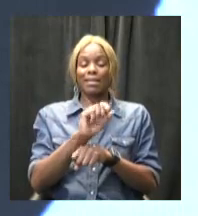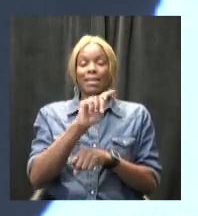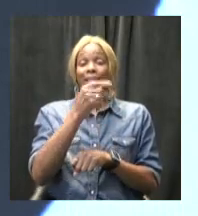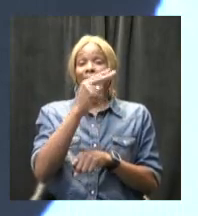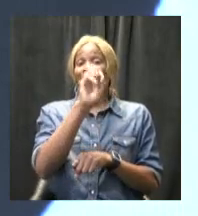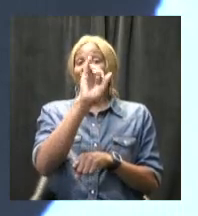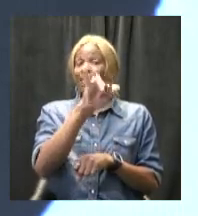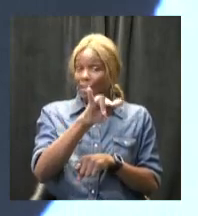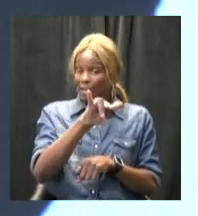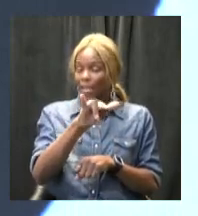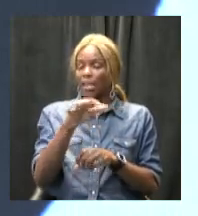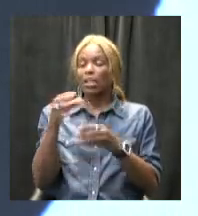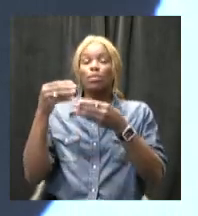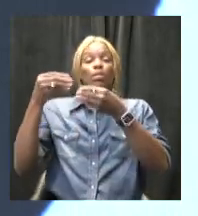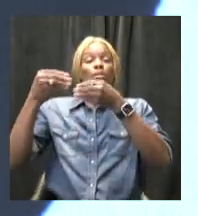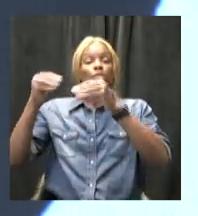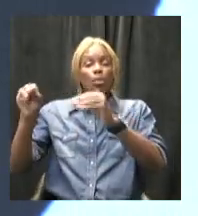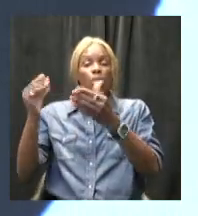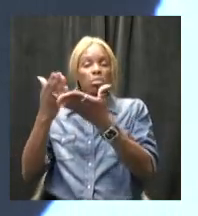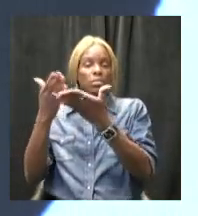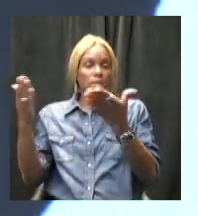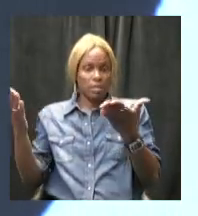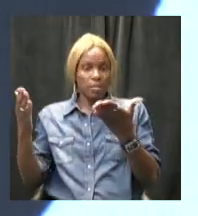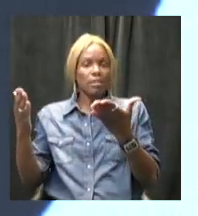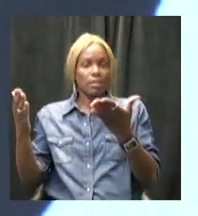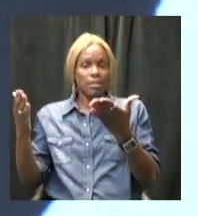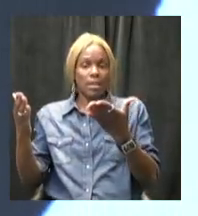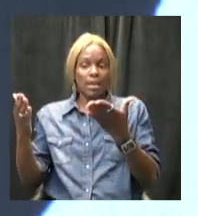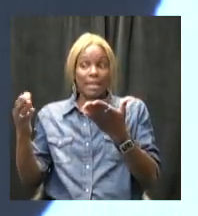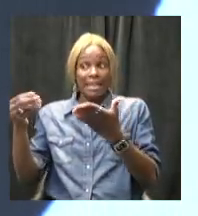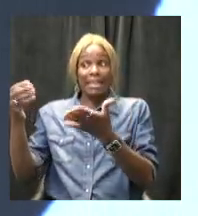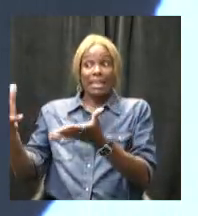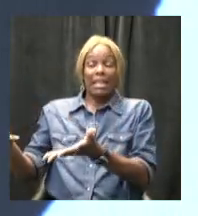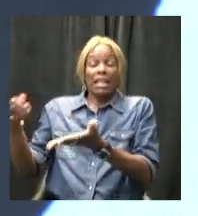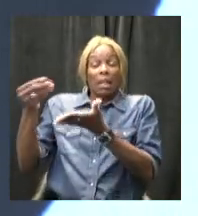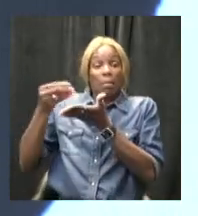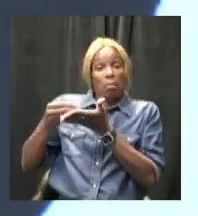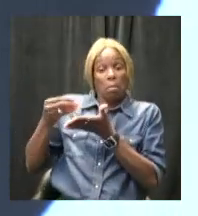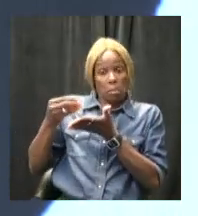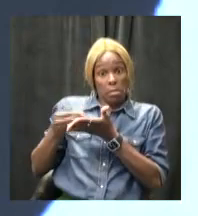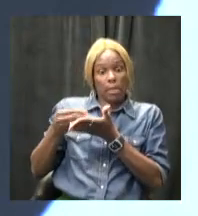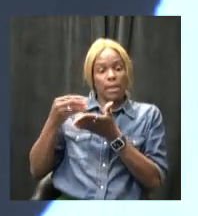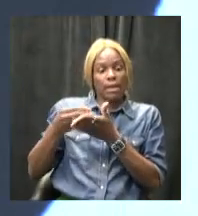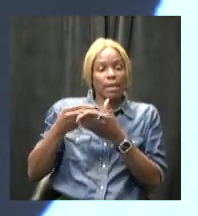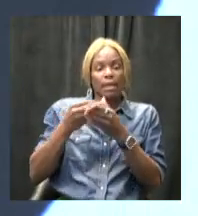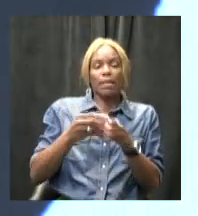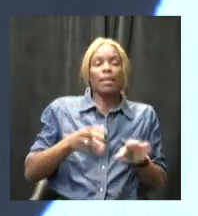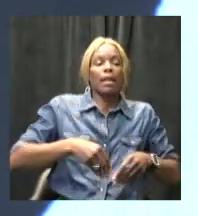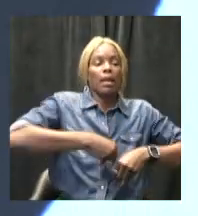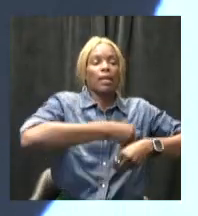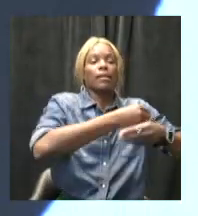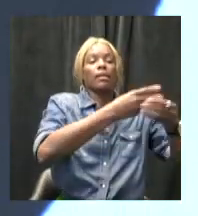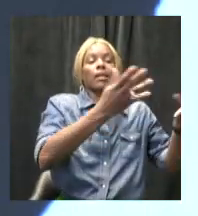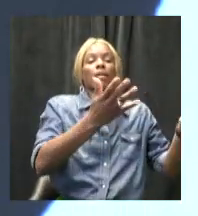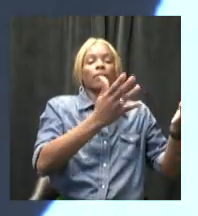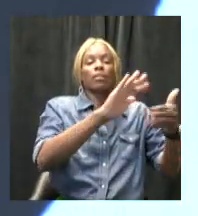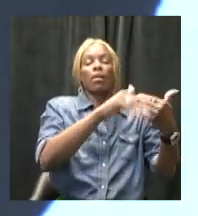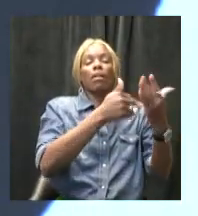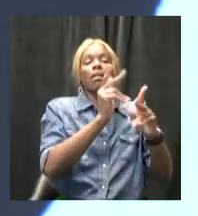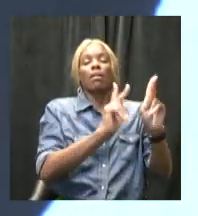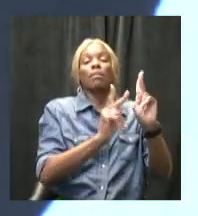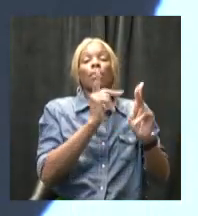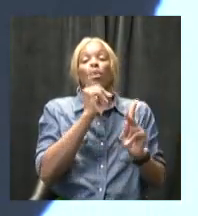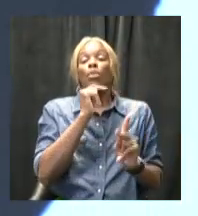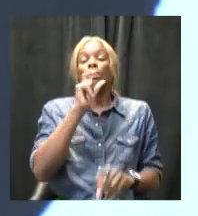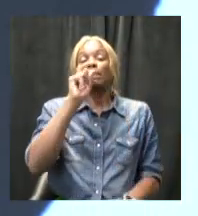to give to anyone that was in need. This is the church that is a generous church, but